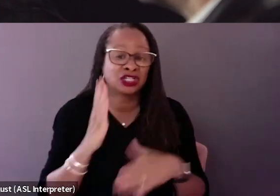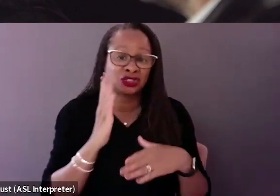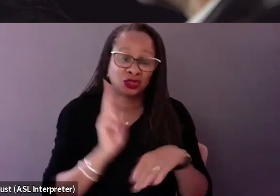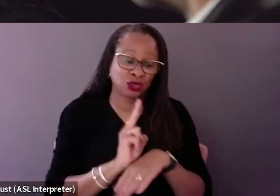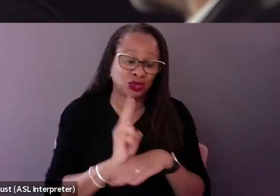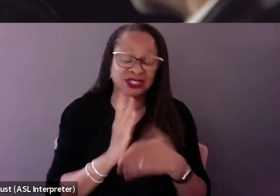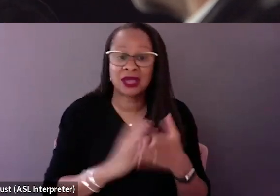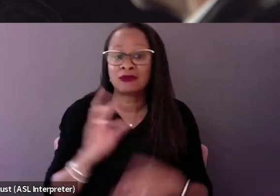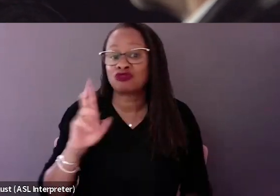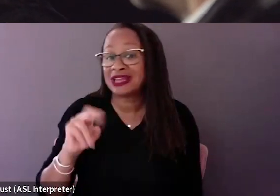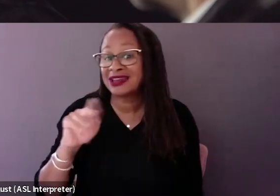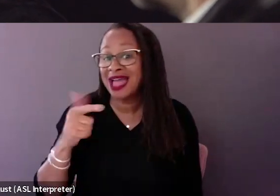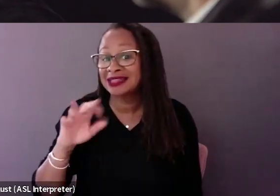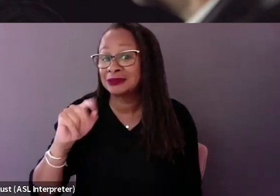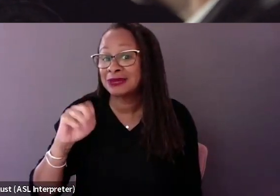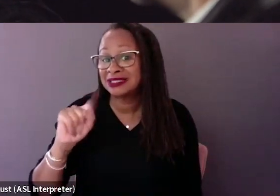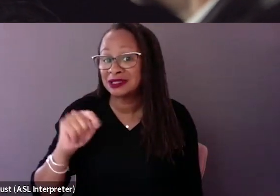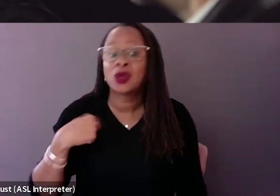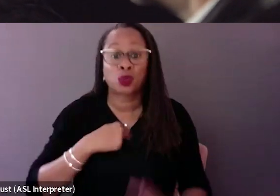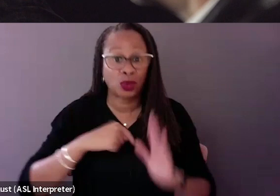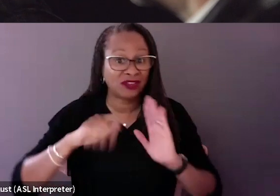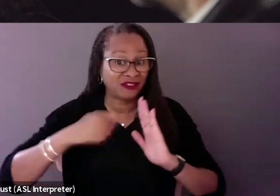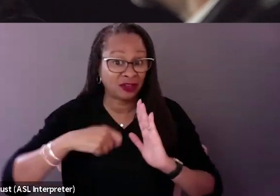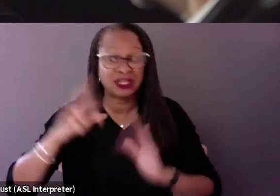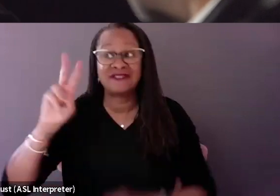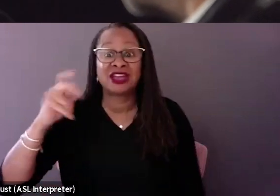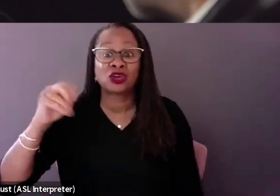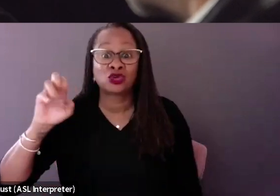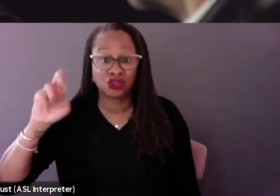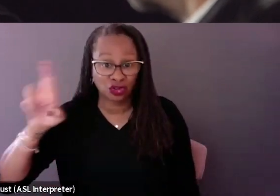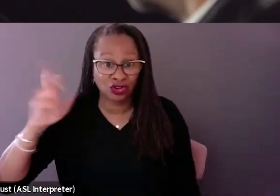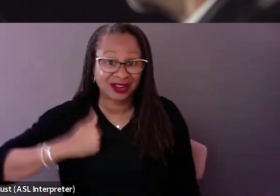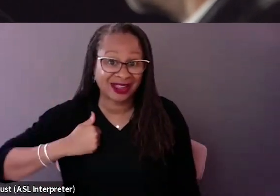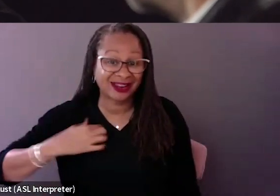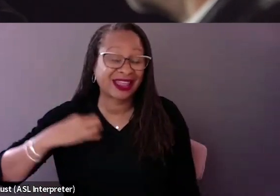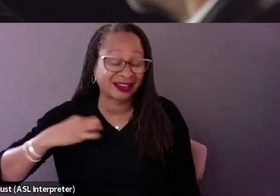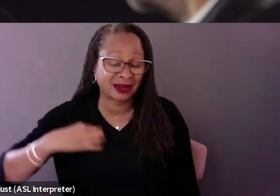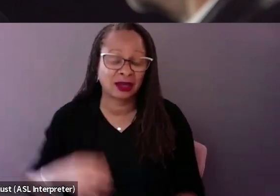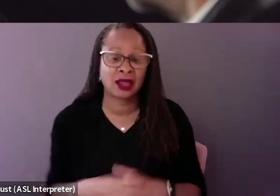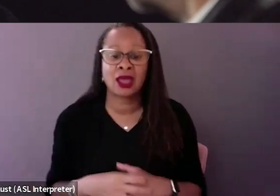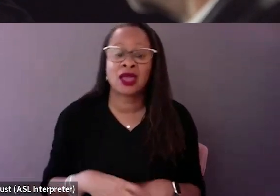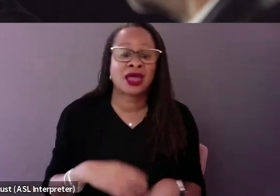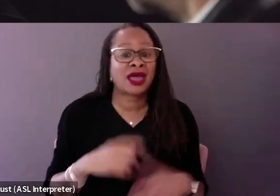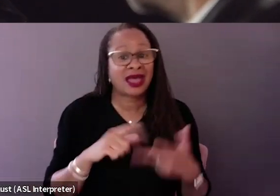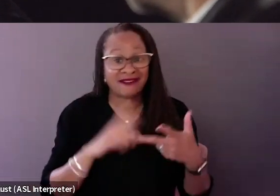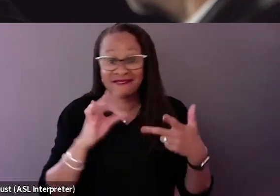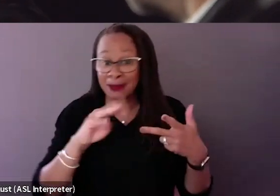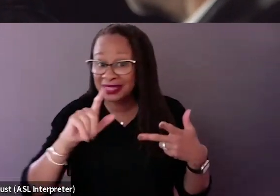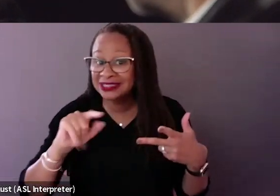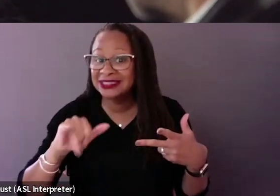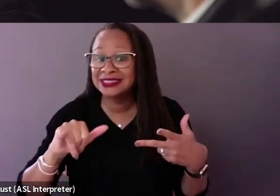Vancouver, and scenes from Back to the Future and Bright Lights, Big City, and Secret of My Success, and Family Ties, and it's all sort